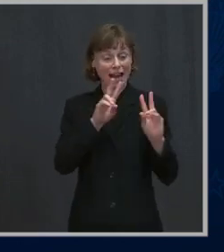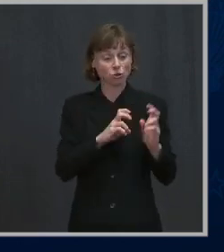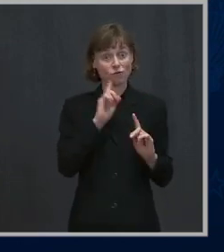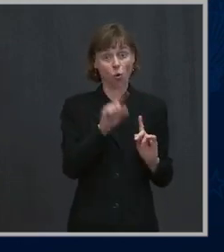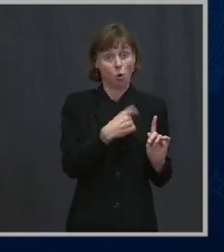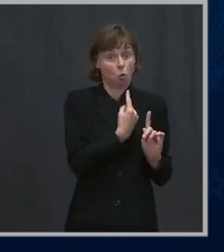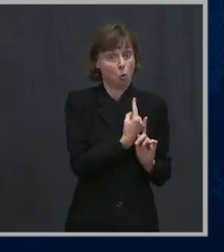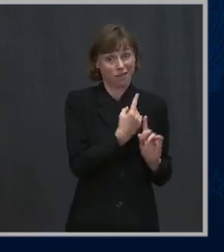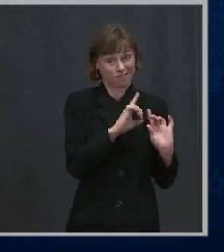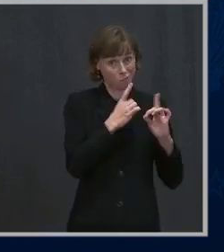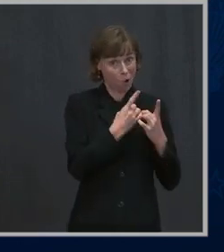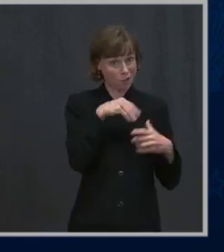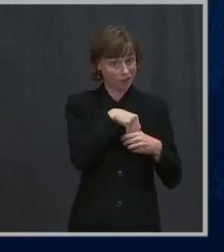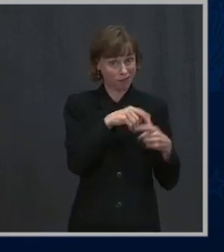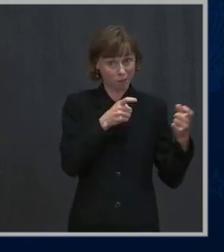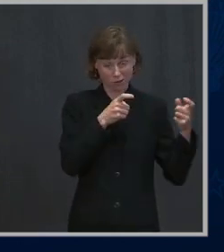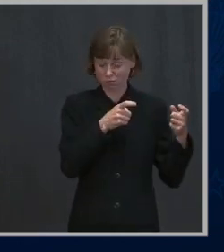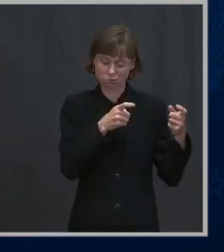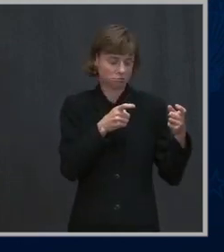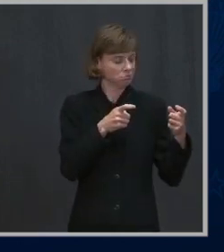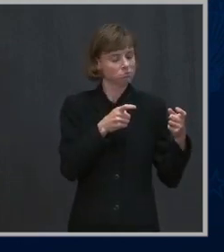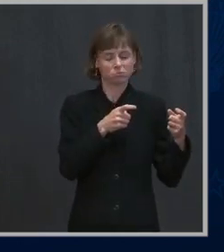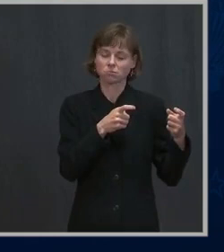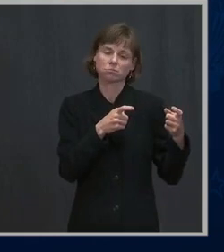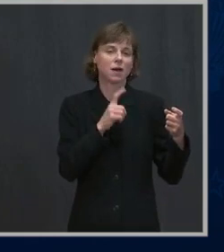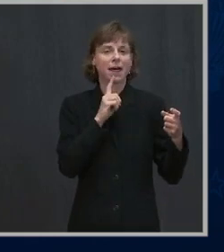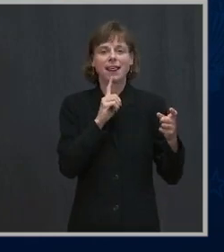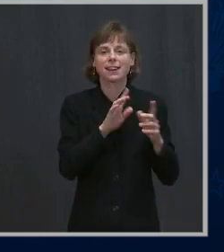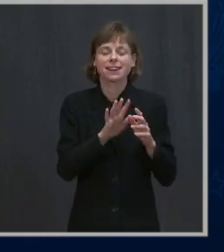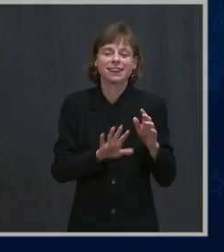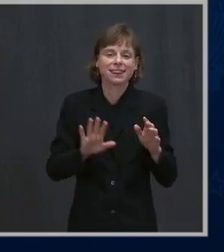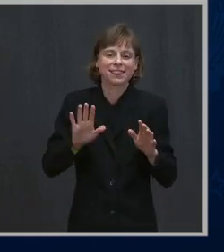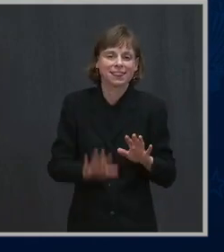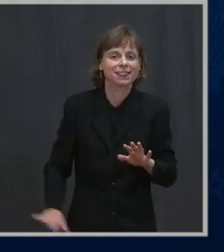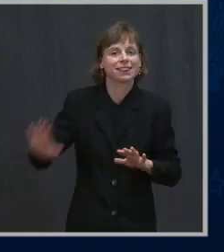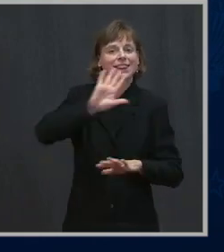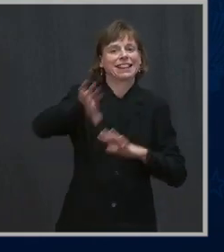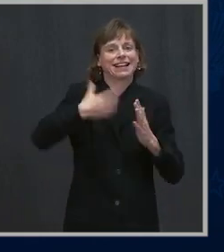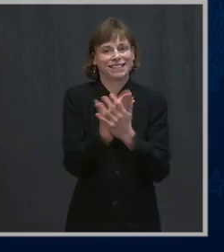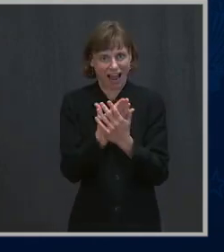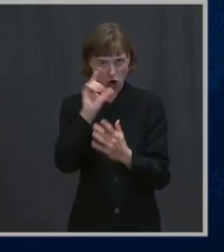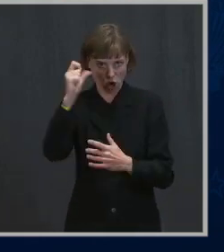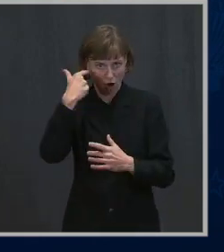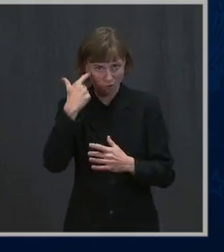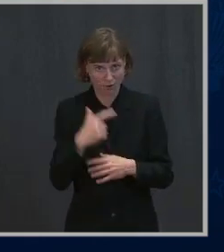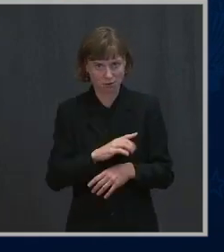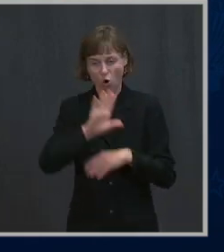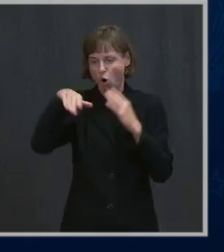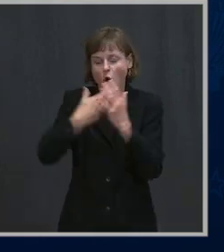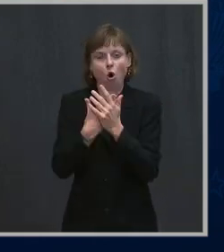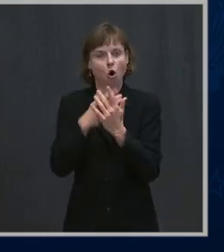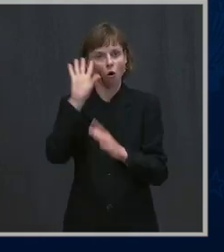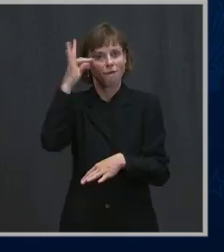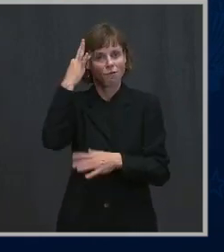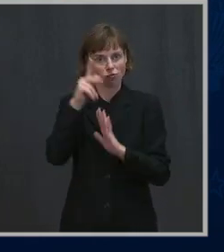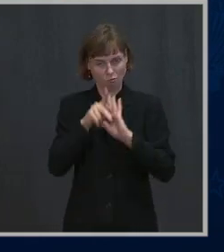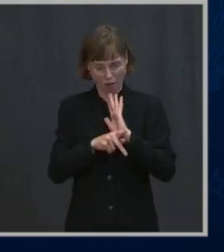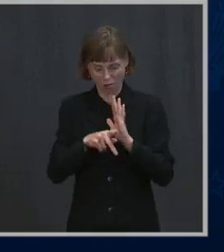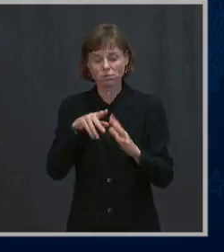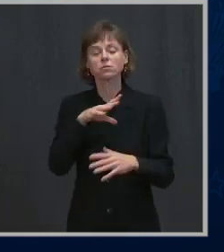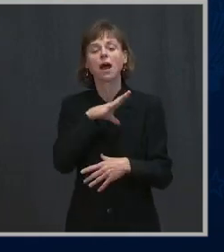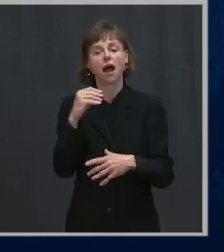administration it has to be the business of the whole of government and all our federal policies and institutions